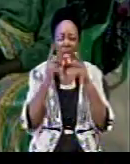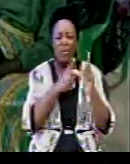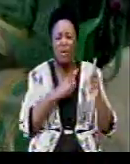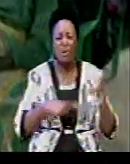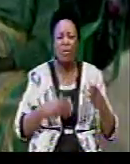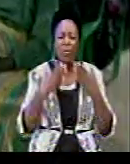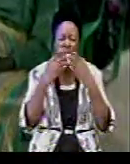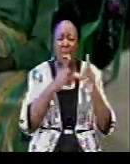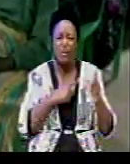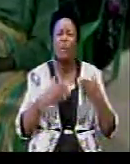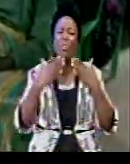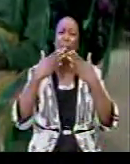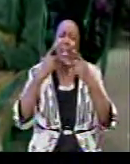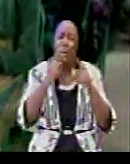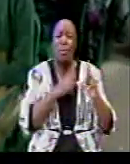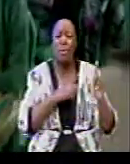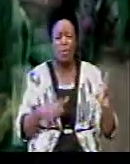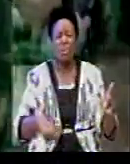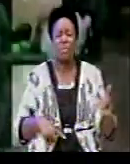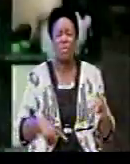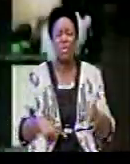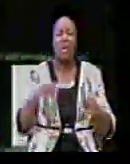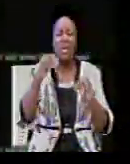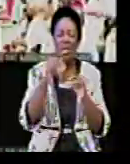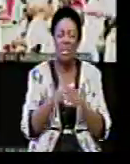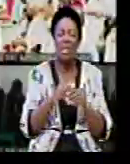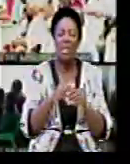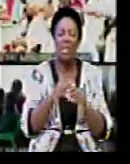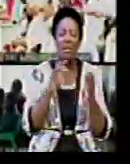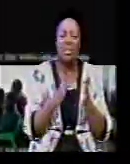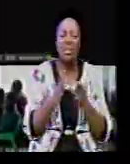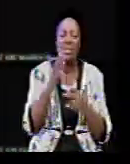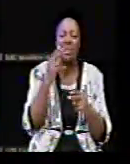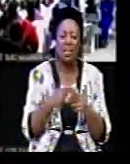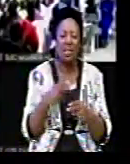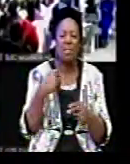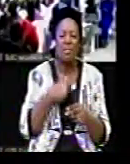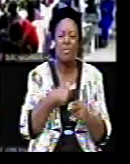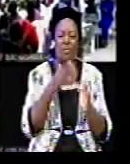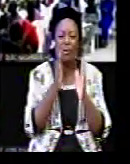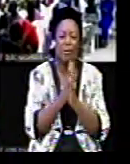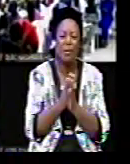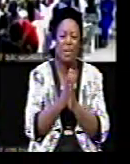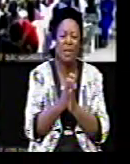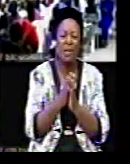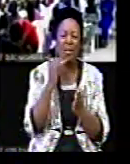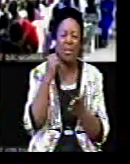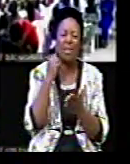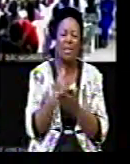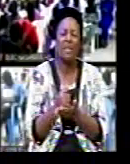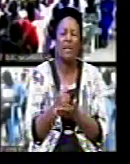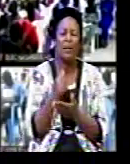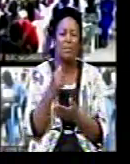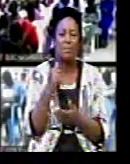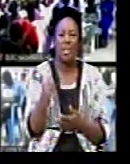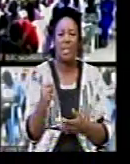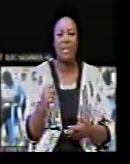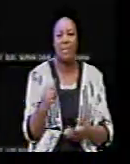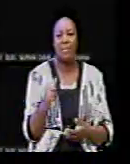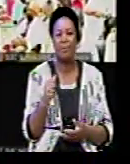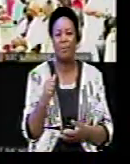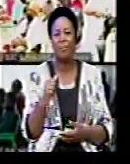and seriously, wholeheartedly, and then I'll come back. All your yokes are broken